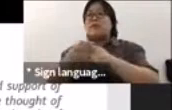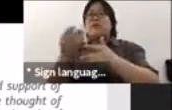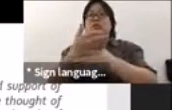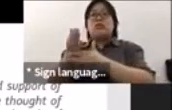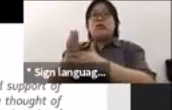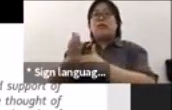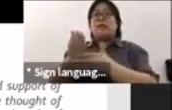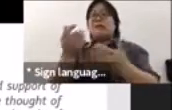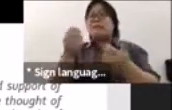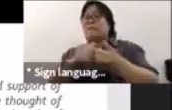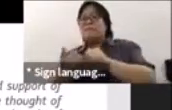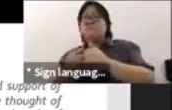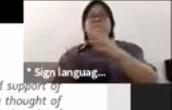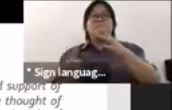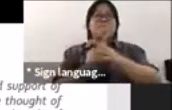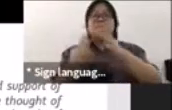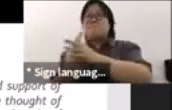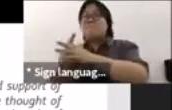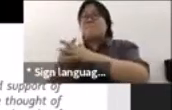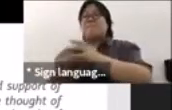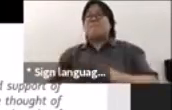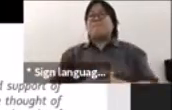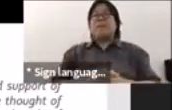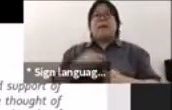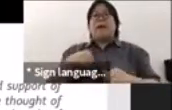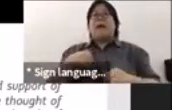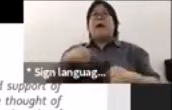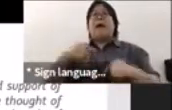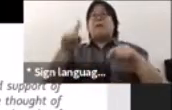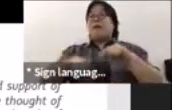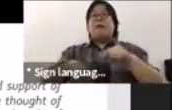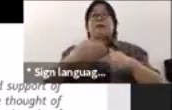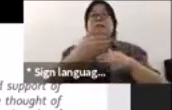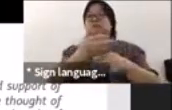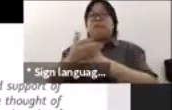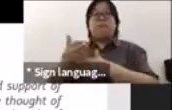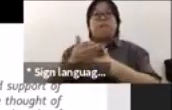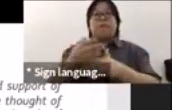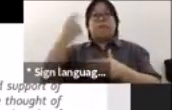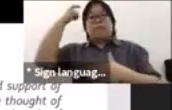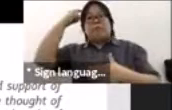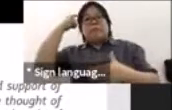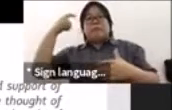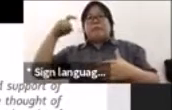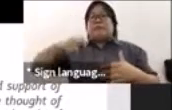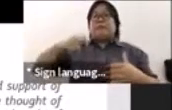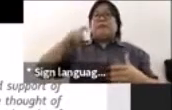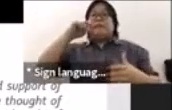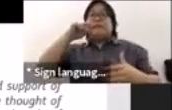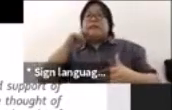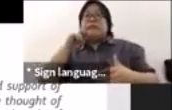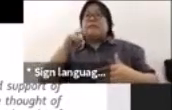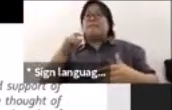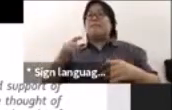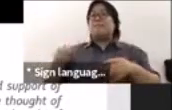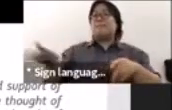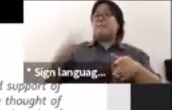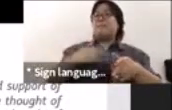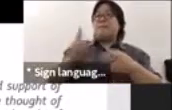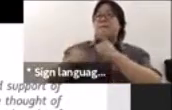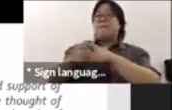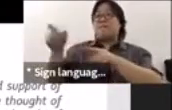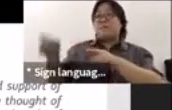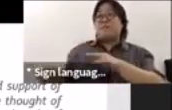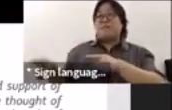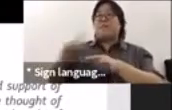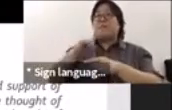certain issues popped up in your mind. I can share the thought of sexual desire with my friends even. Being disabled, it is difficult